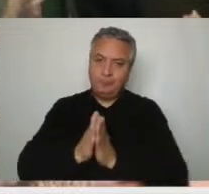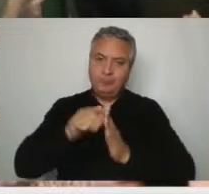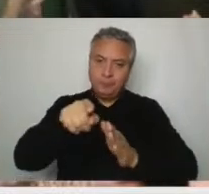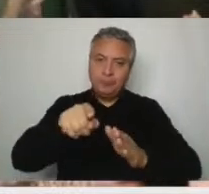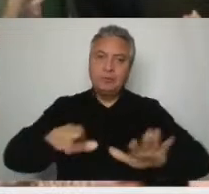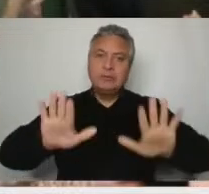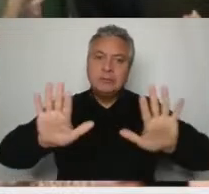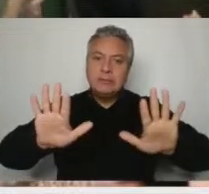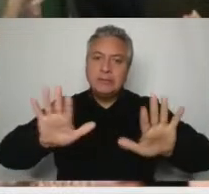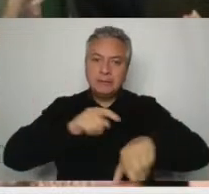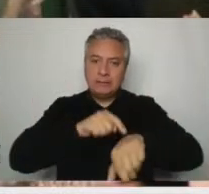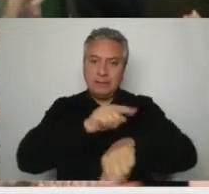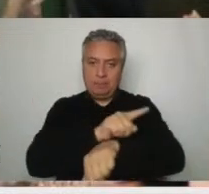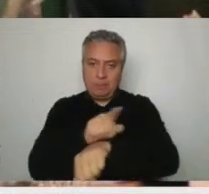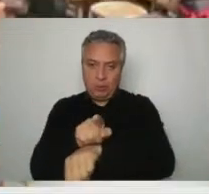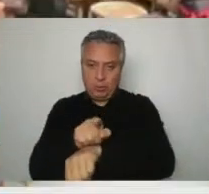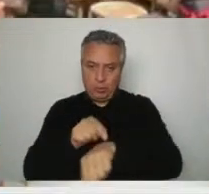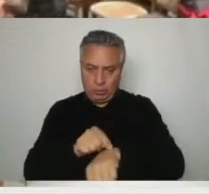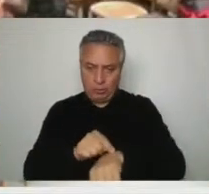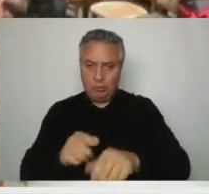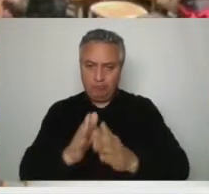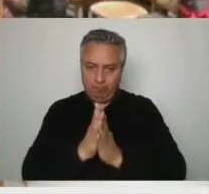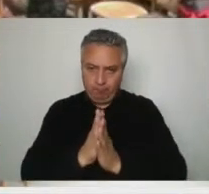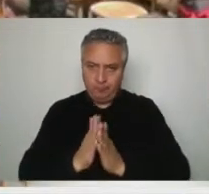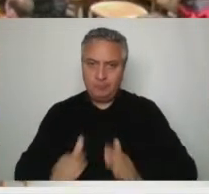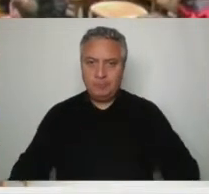10 minutes, sir. Thank you.